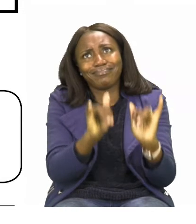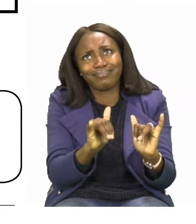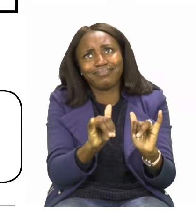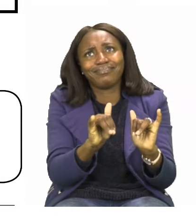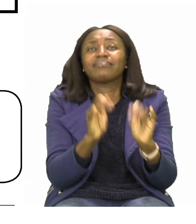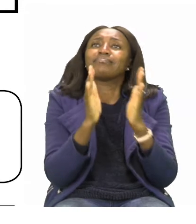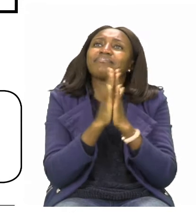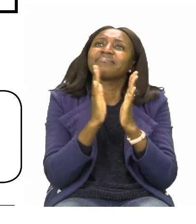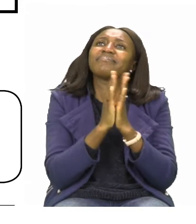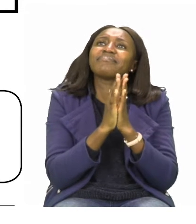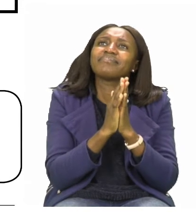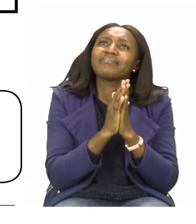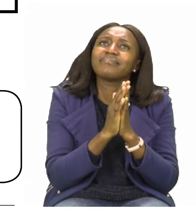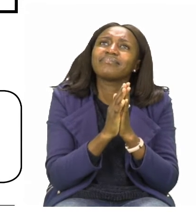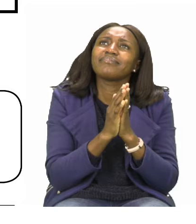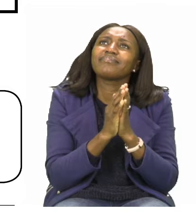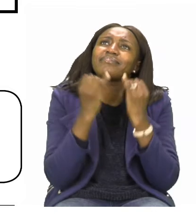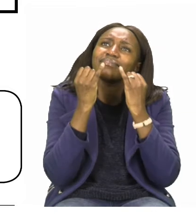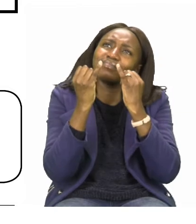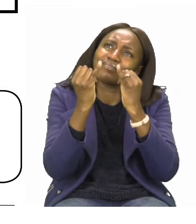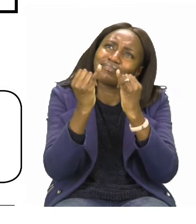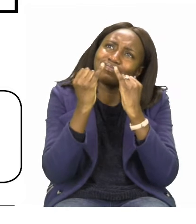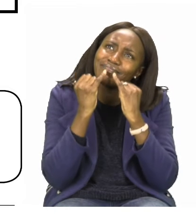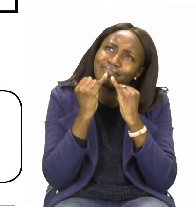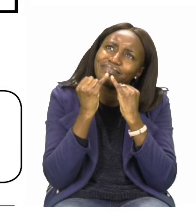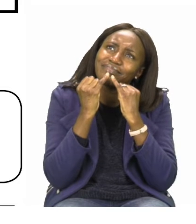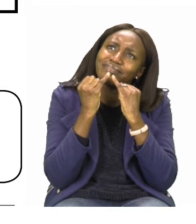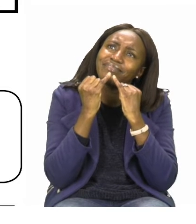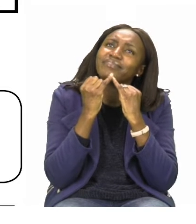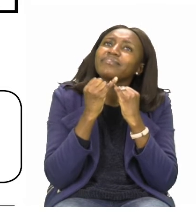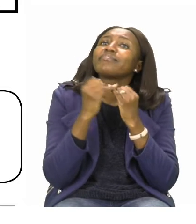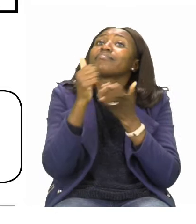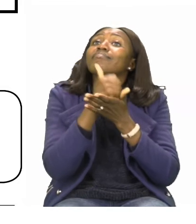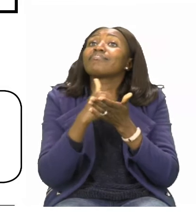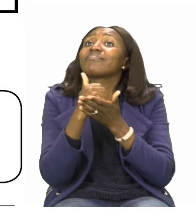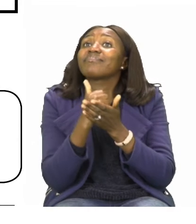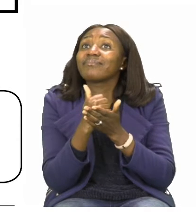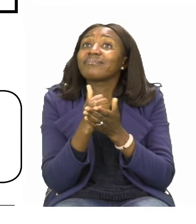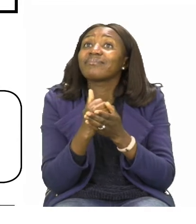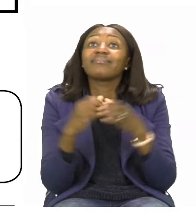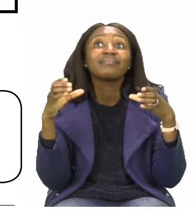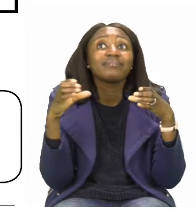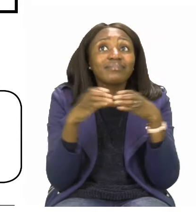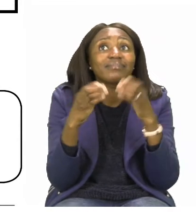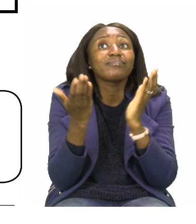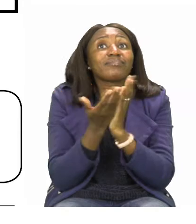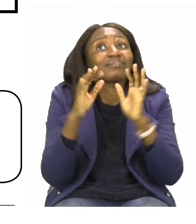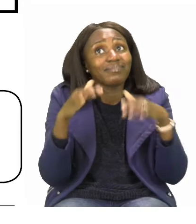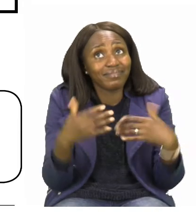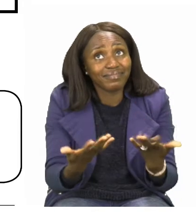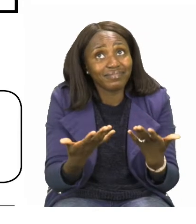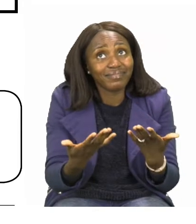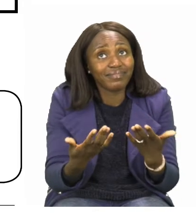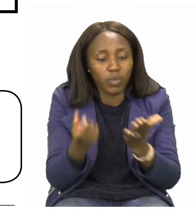us, how do you clean up? Use the words in the boxes, and when you're done writing,